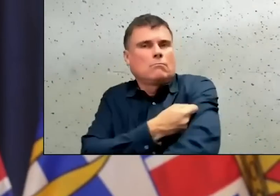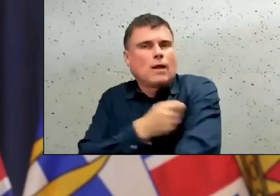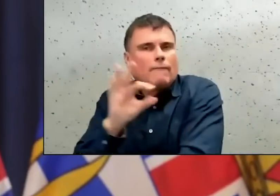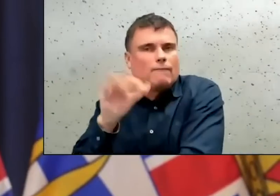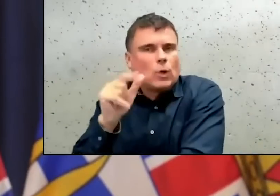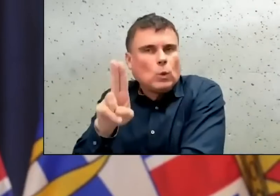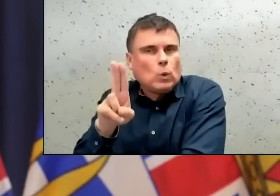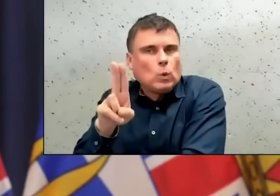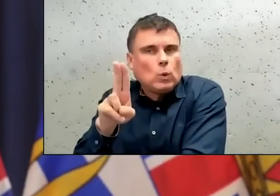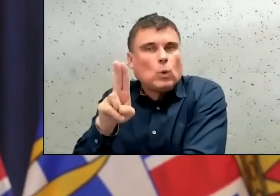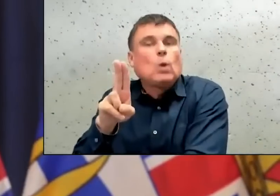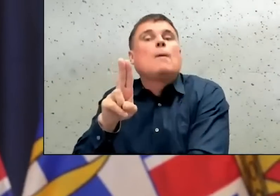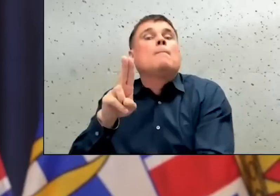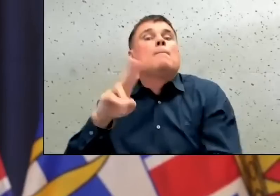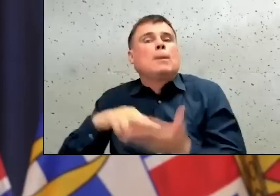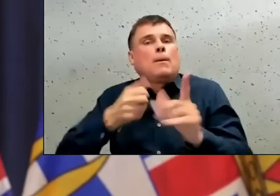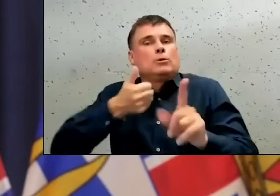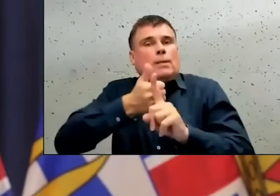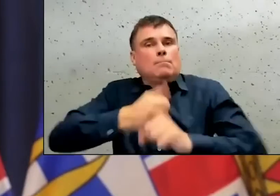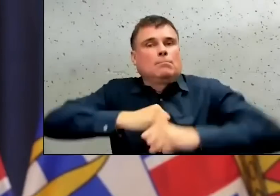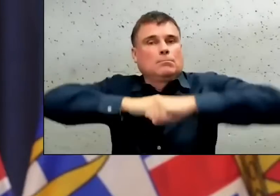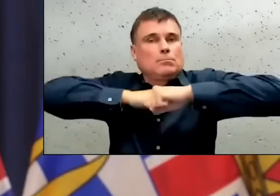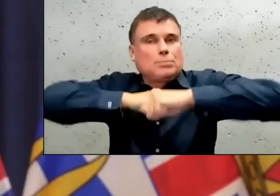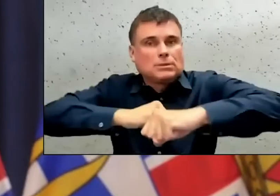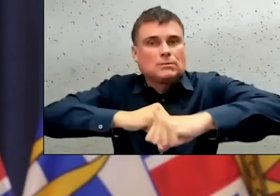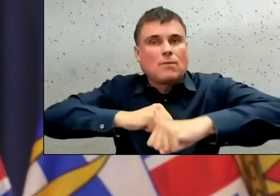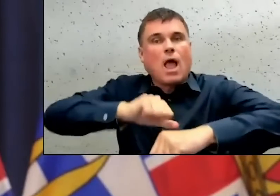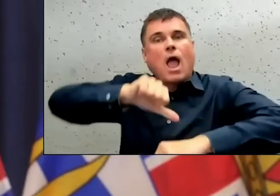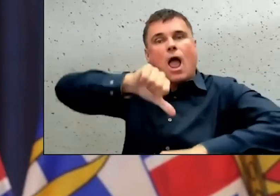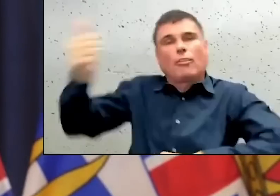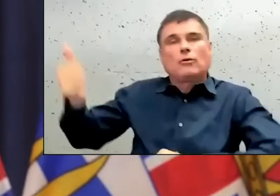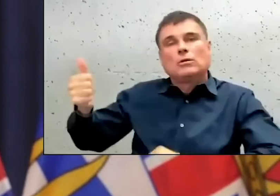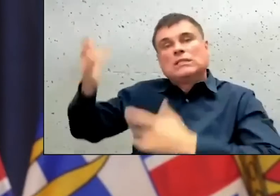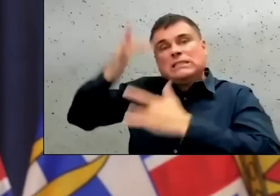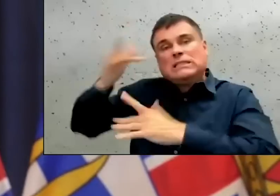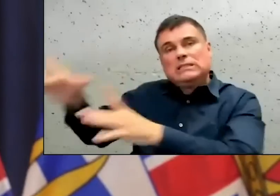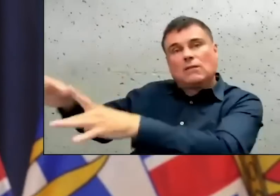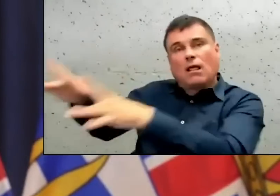infection, but also reducing the respiratory transmission risk in our